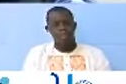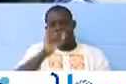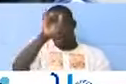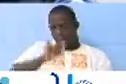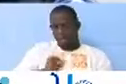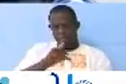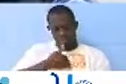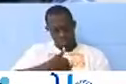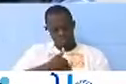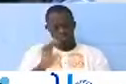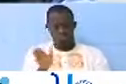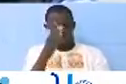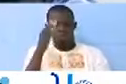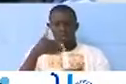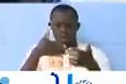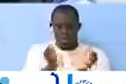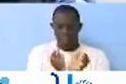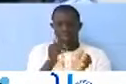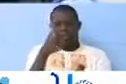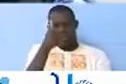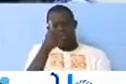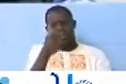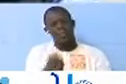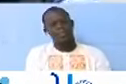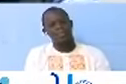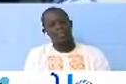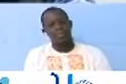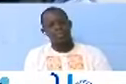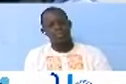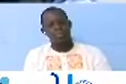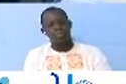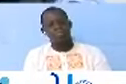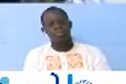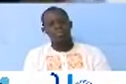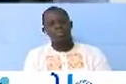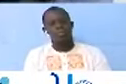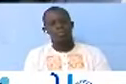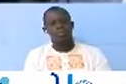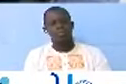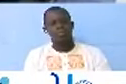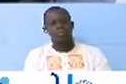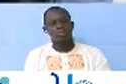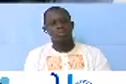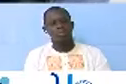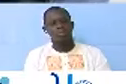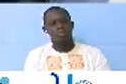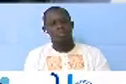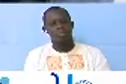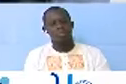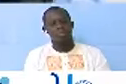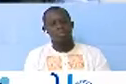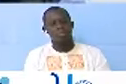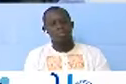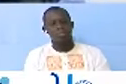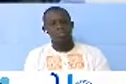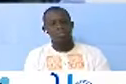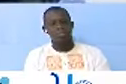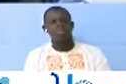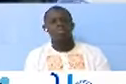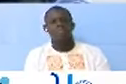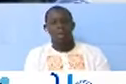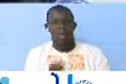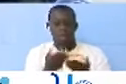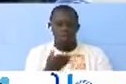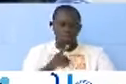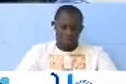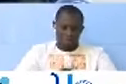Yeah, that I went to grade 6. Menta ngko nabuse ko ntre ni mesa mona longa atrai ngatre mechu da makan. That's the